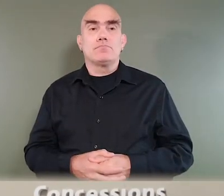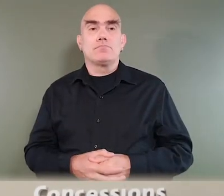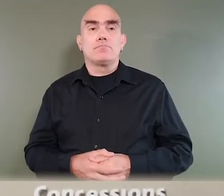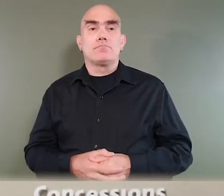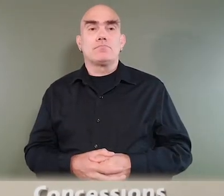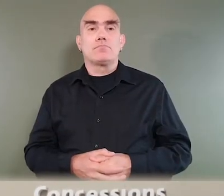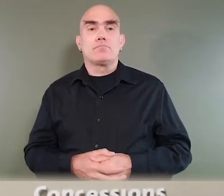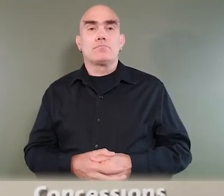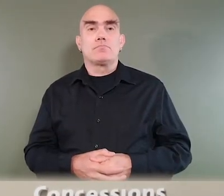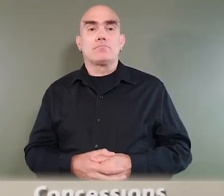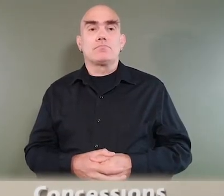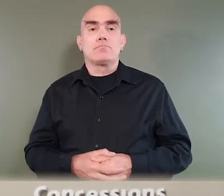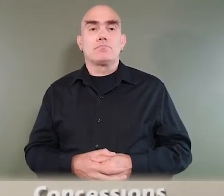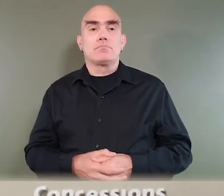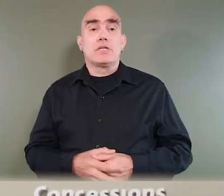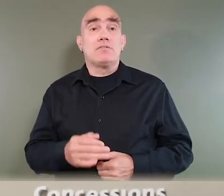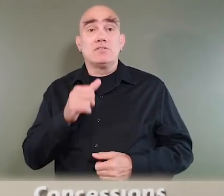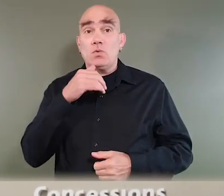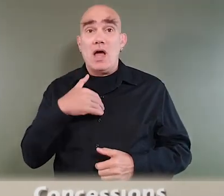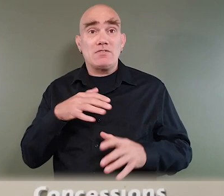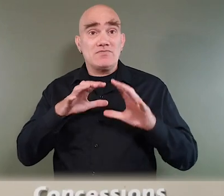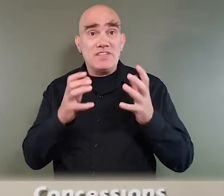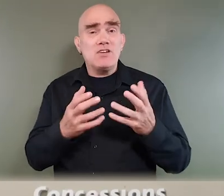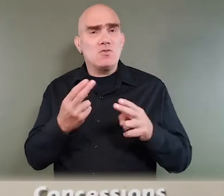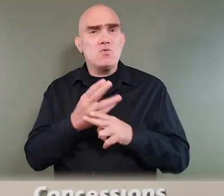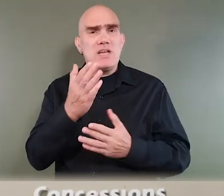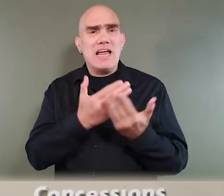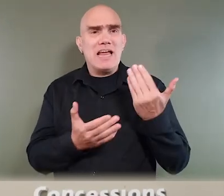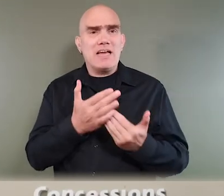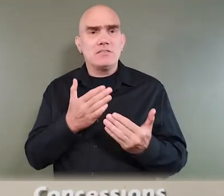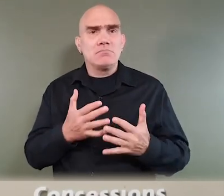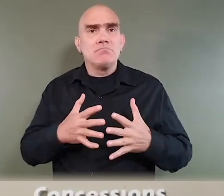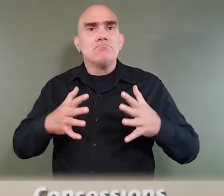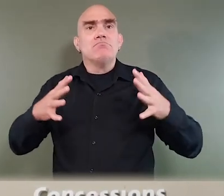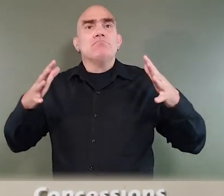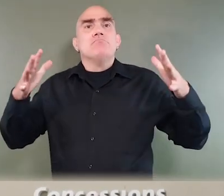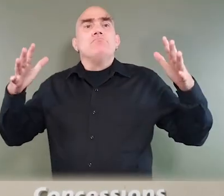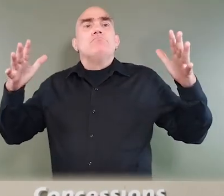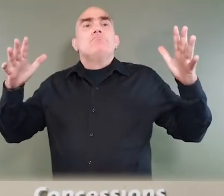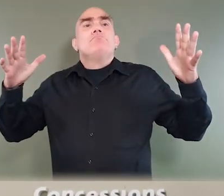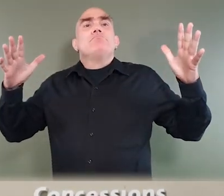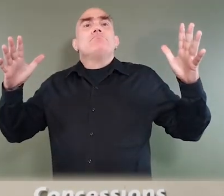If you don't have a sphere, you use your hands in through the nose,